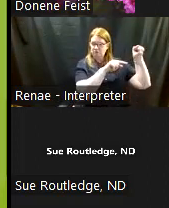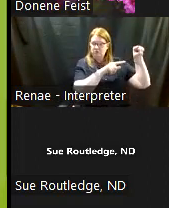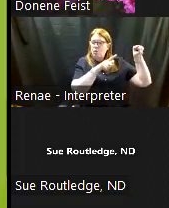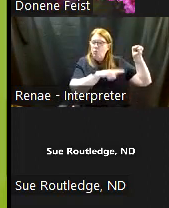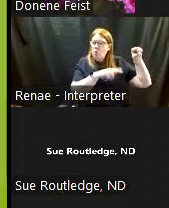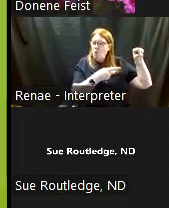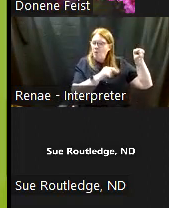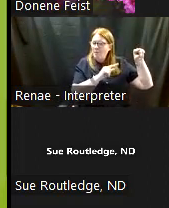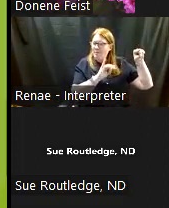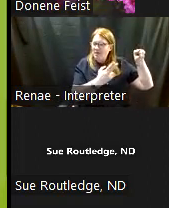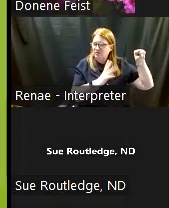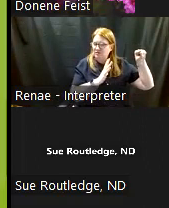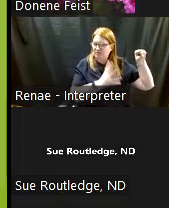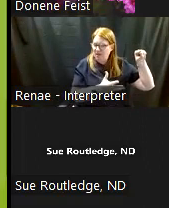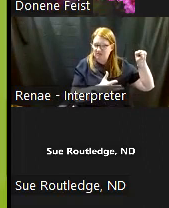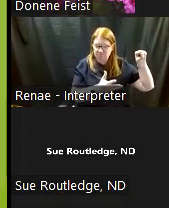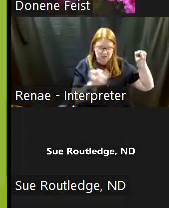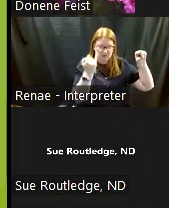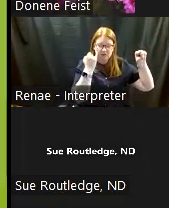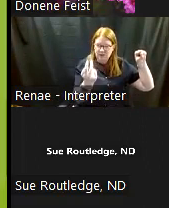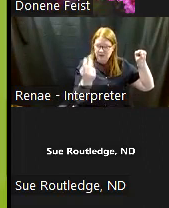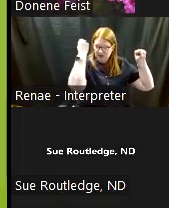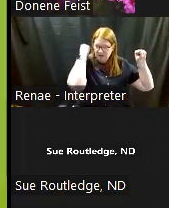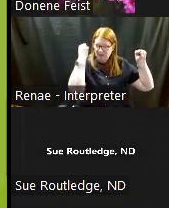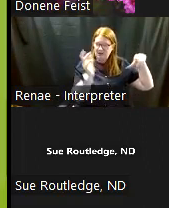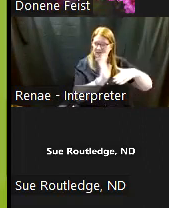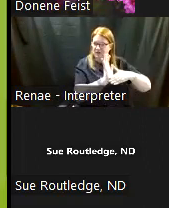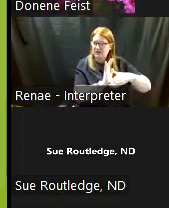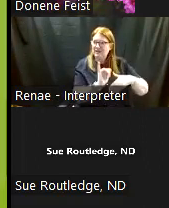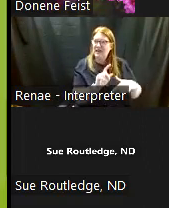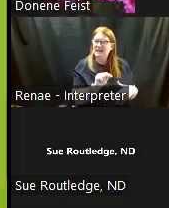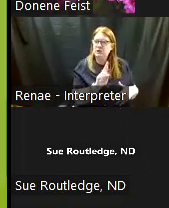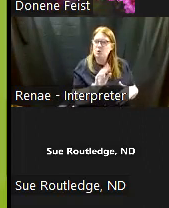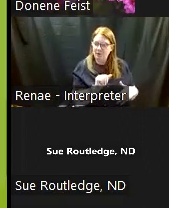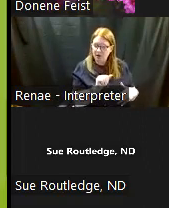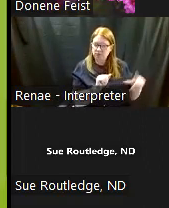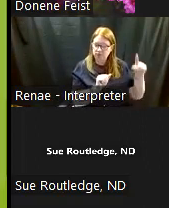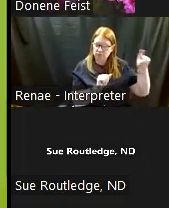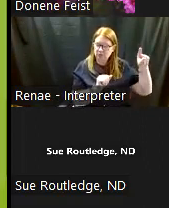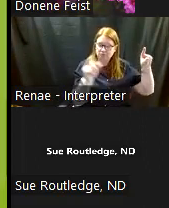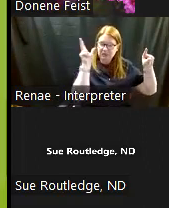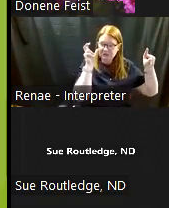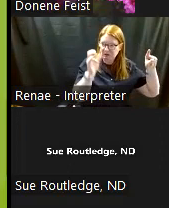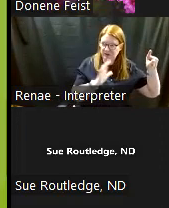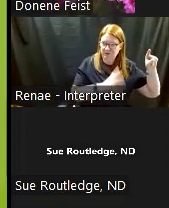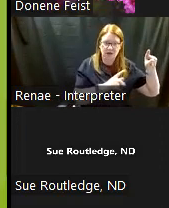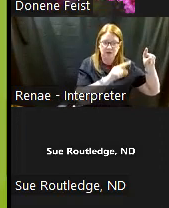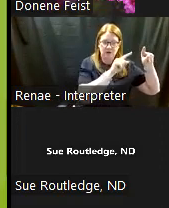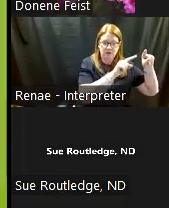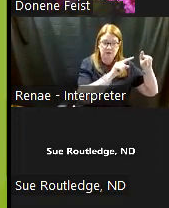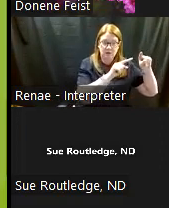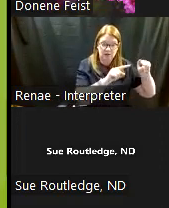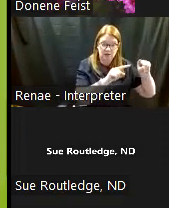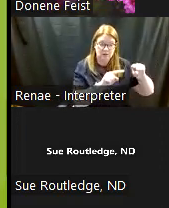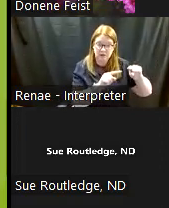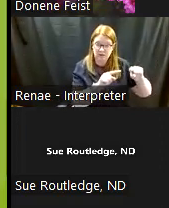pitch sounds completely fine. If we think back to the video, it's like the tuba sound, like that sound is normal. But then as we come like